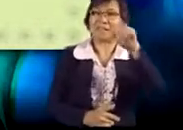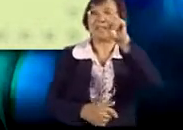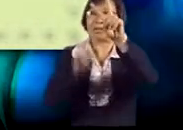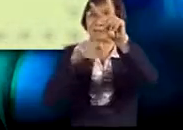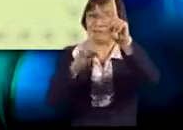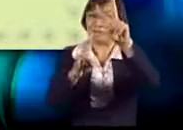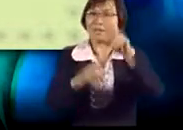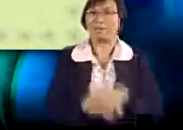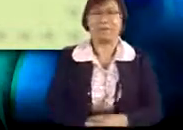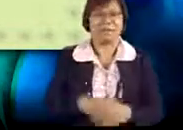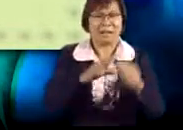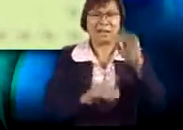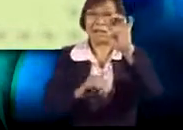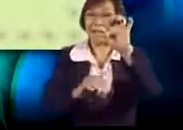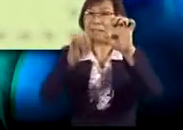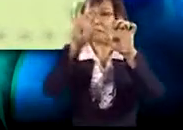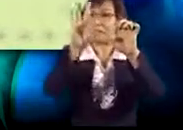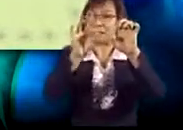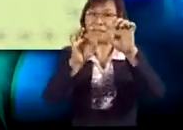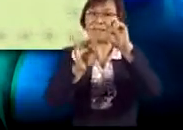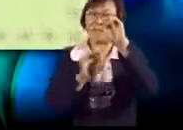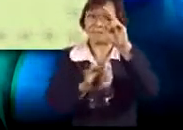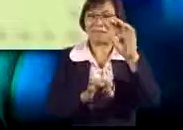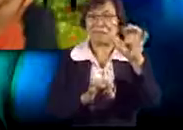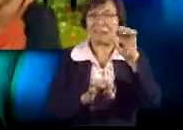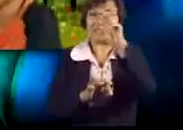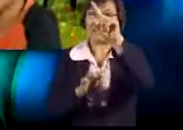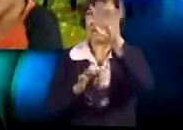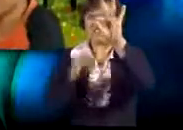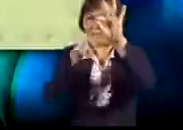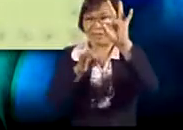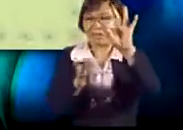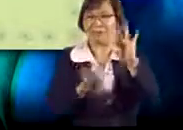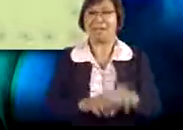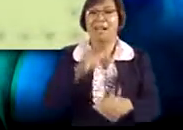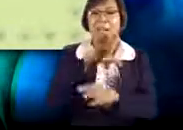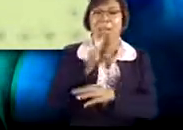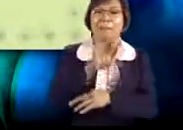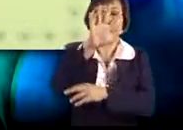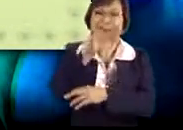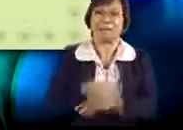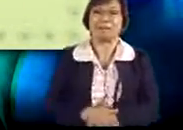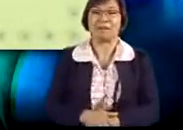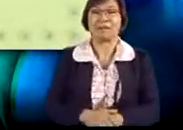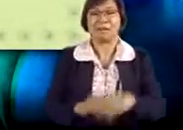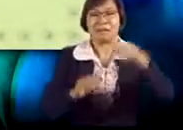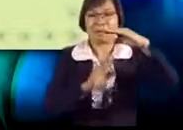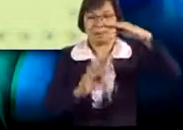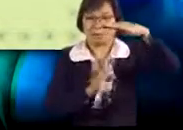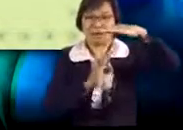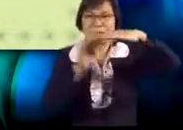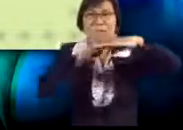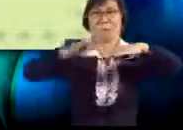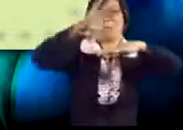2 over 7, and E, 9/8. I pick B because the numerator